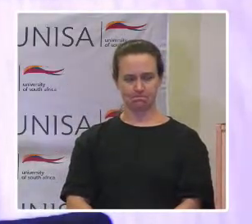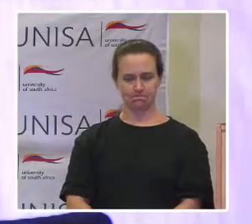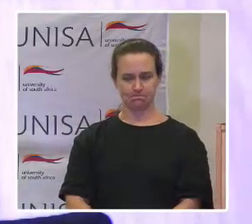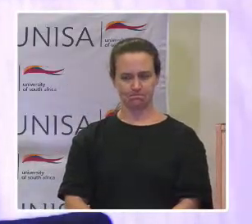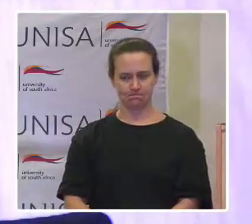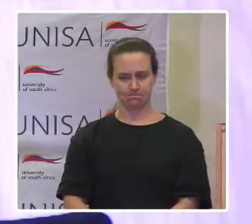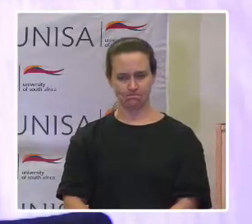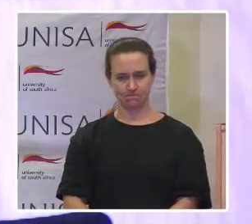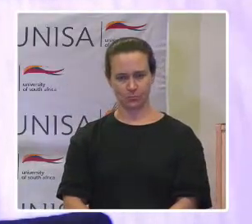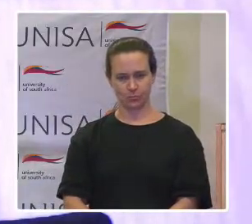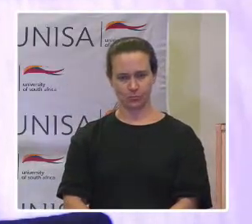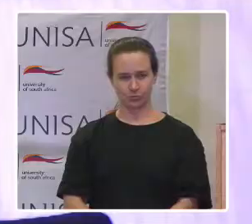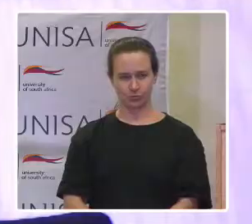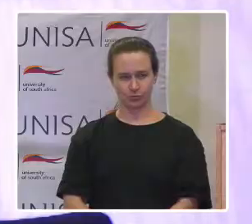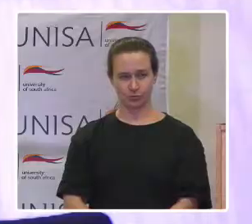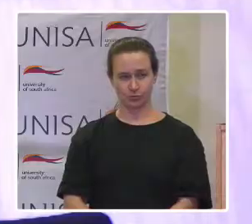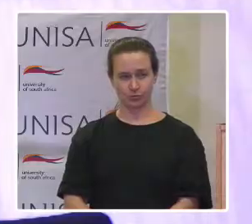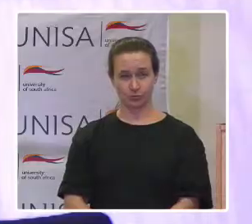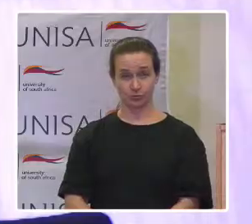Okay. Ma'am.